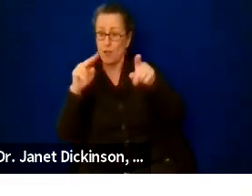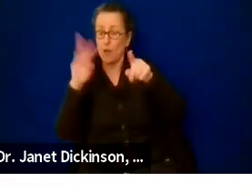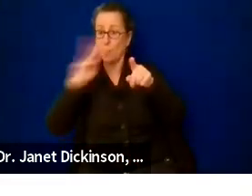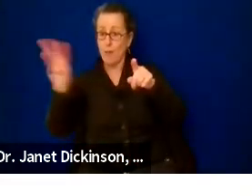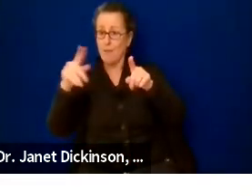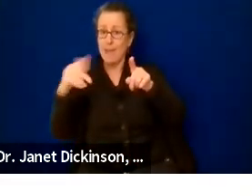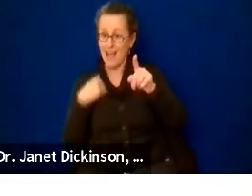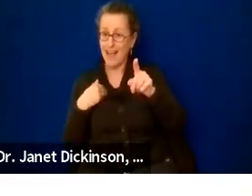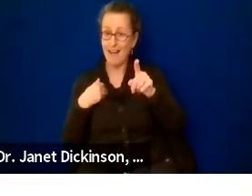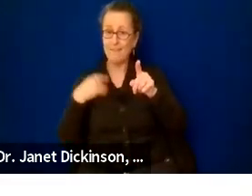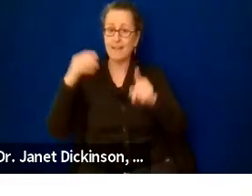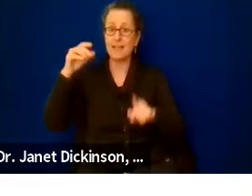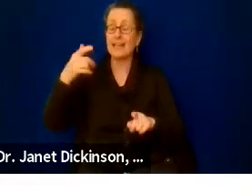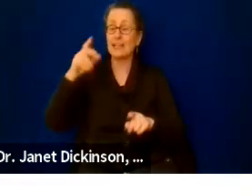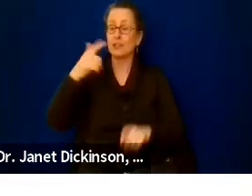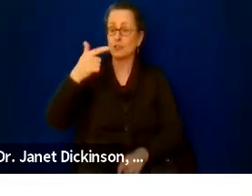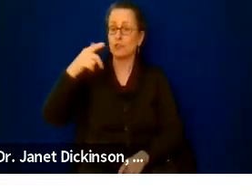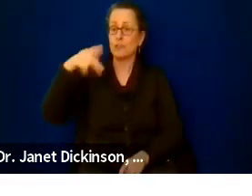website, which is